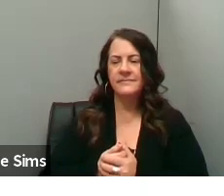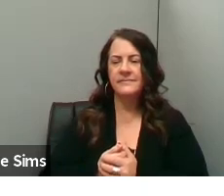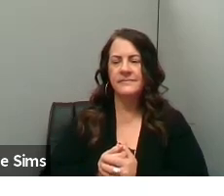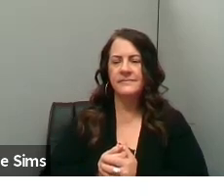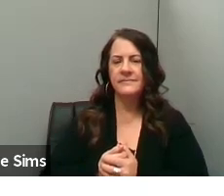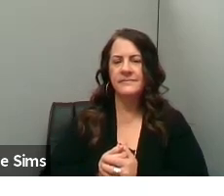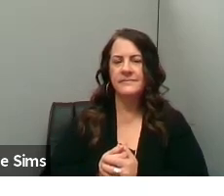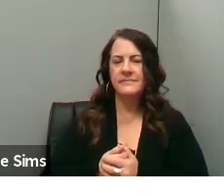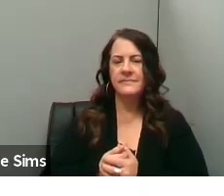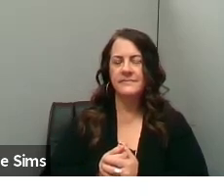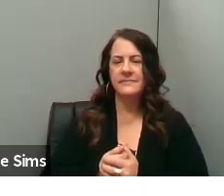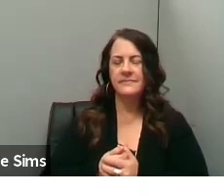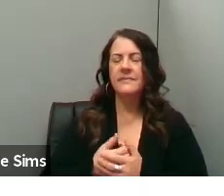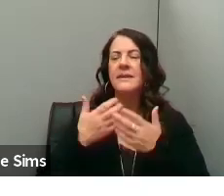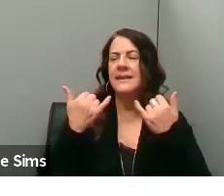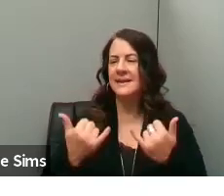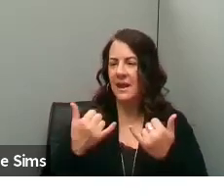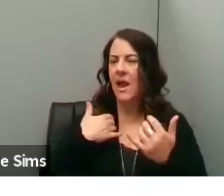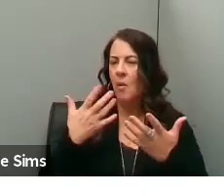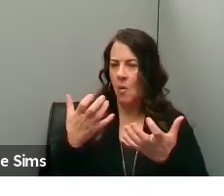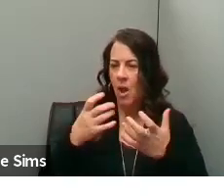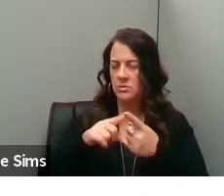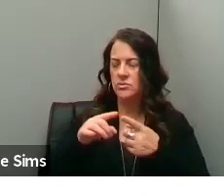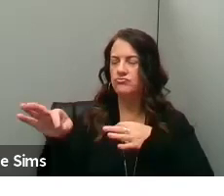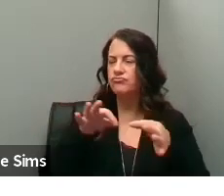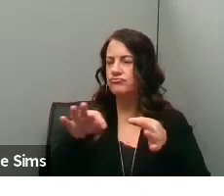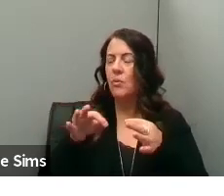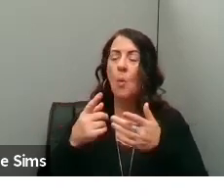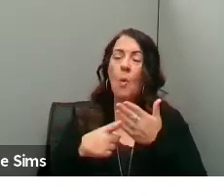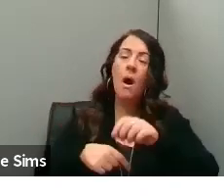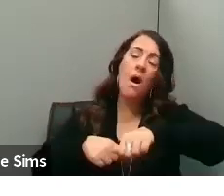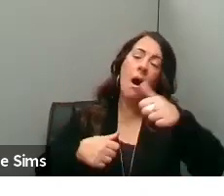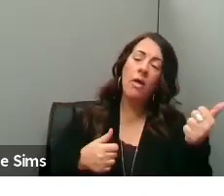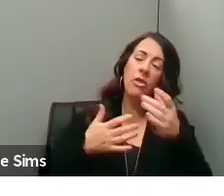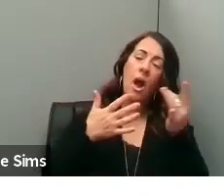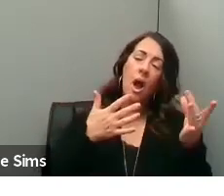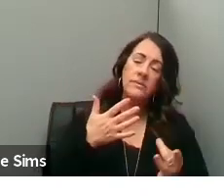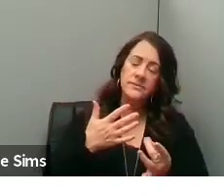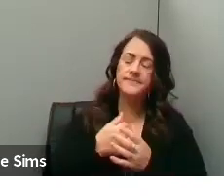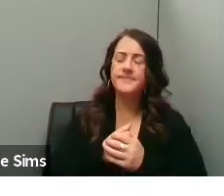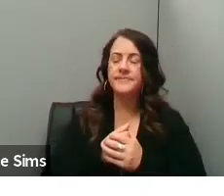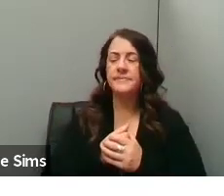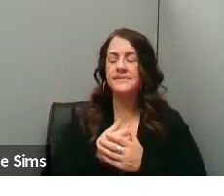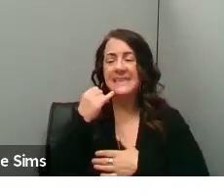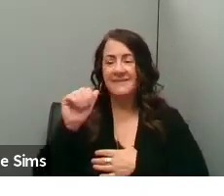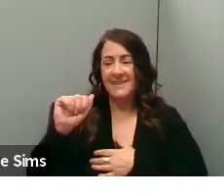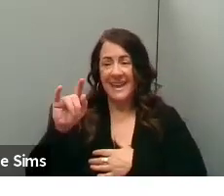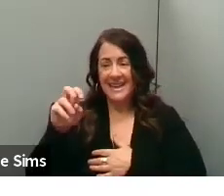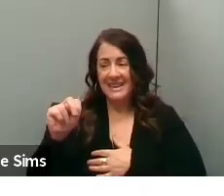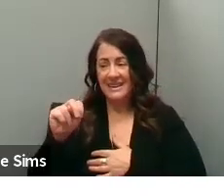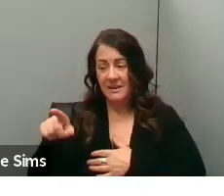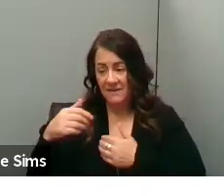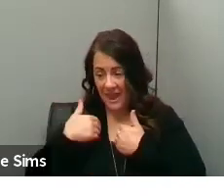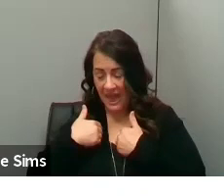So I want to explore other options that Aiden may have. The first option is if Aiden has sick or vacation